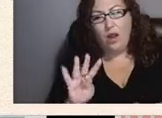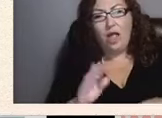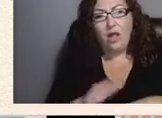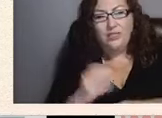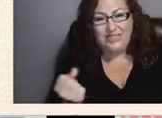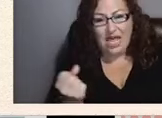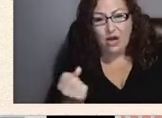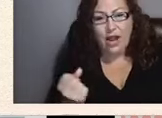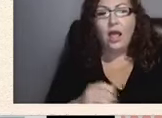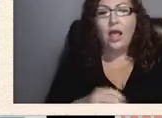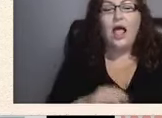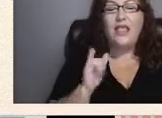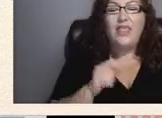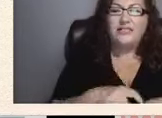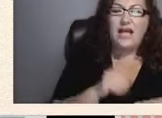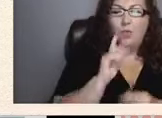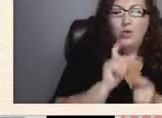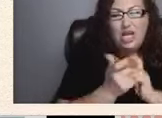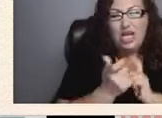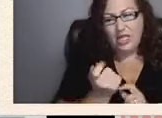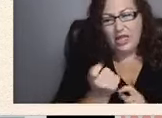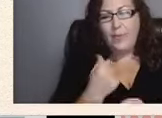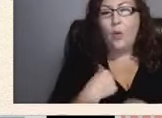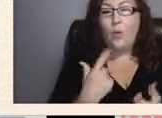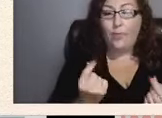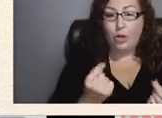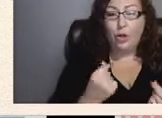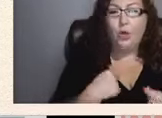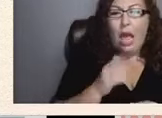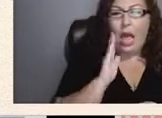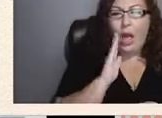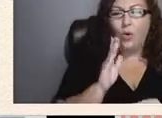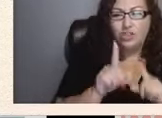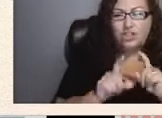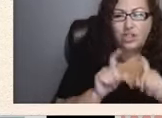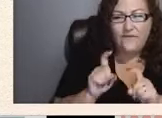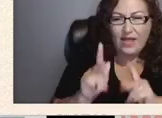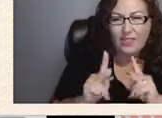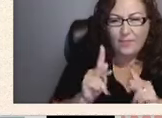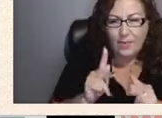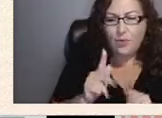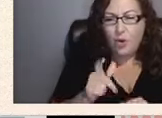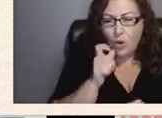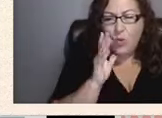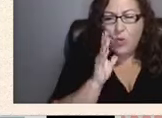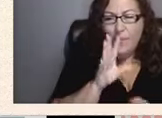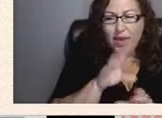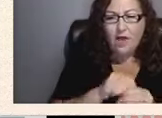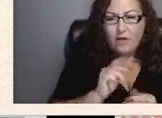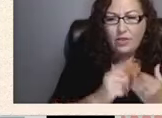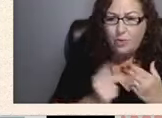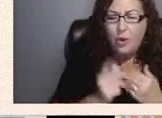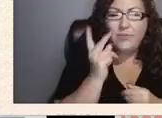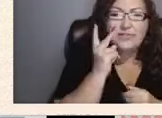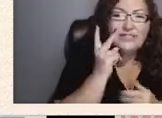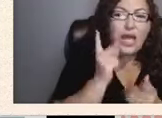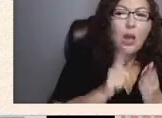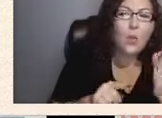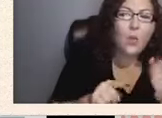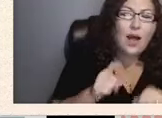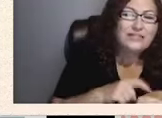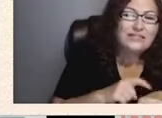those times are going to change a little bit because what I'm going to do is I'm going to survey the people who will get into the program and see what kind of time